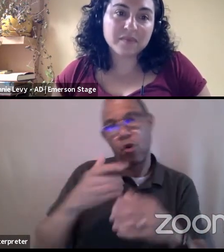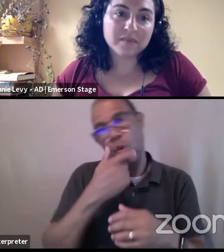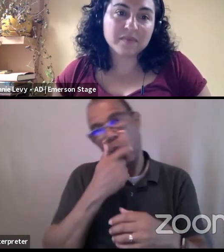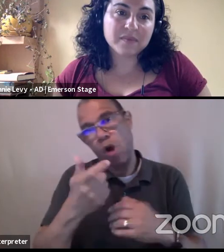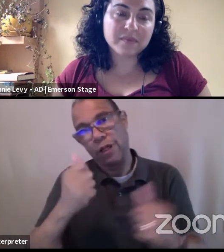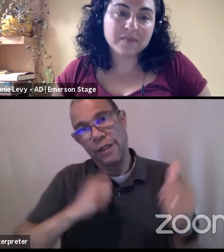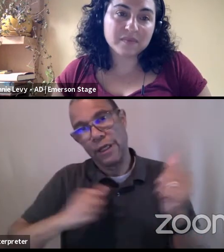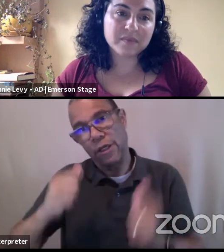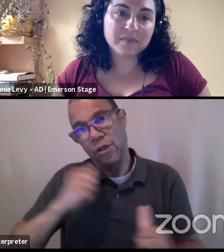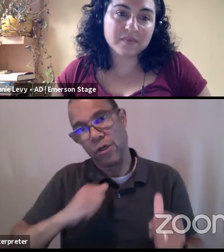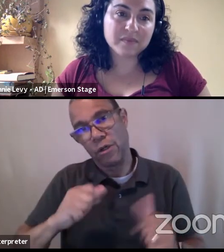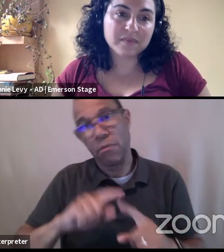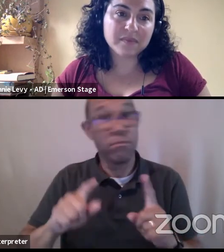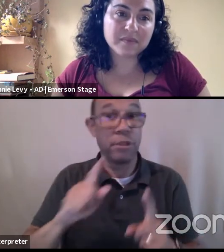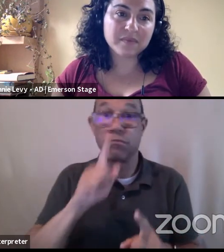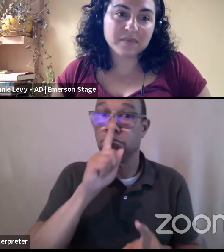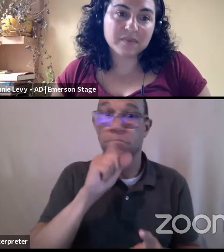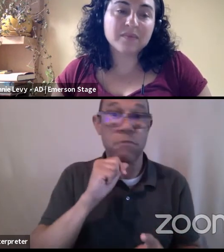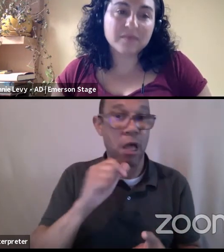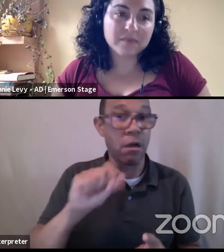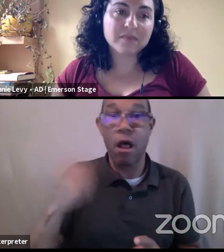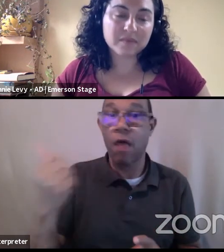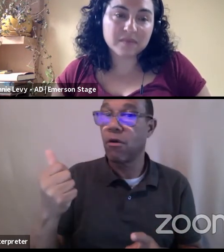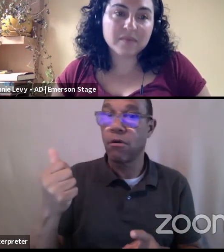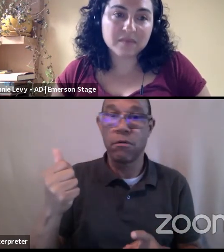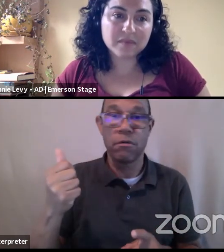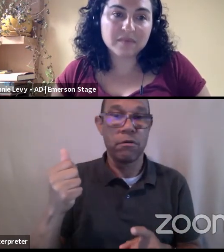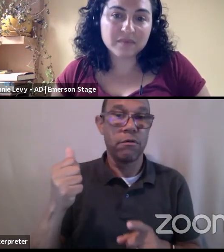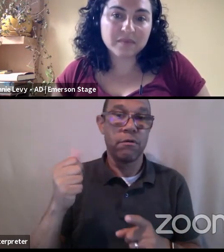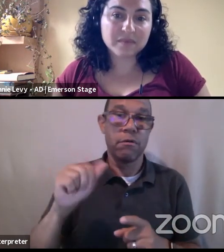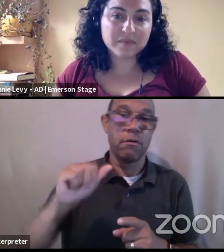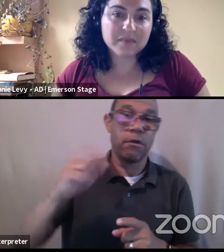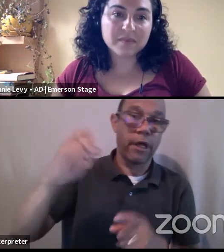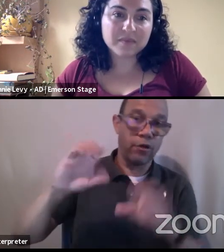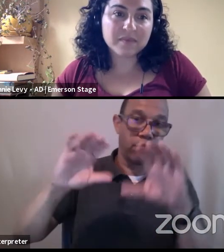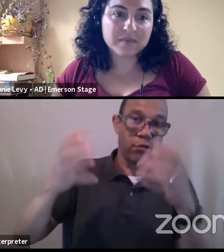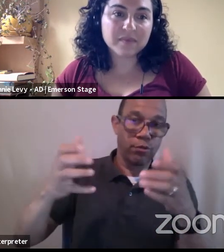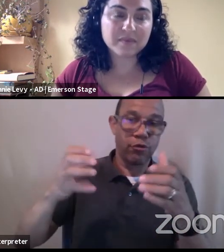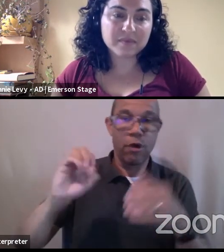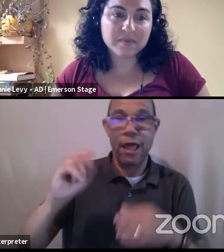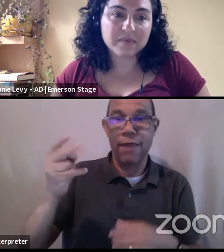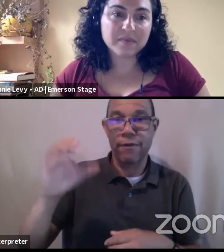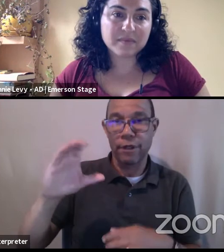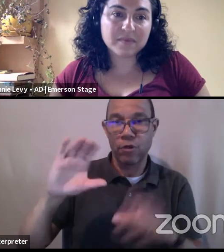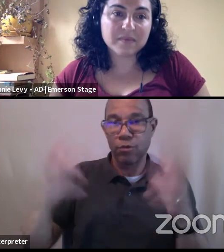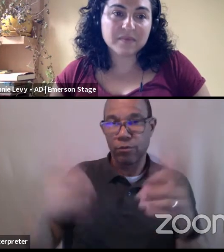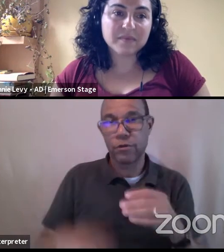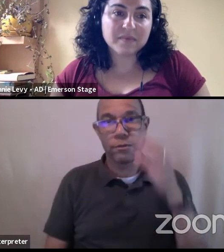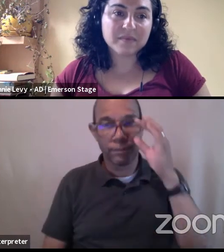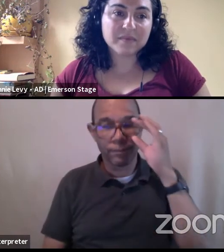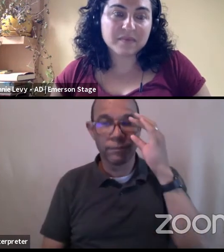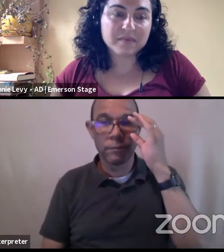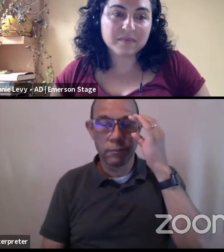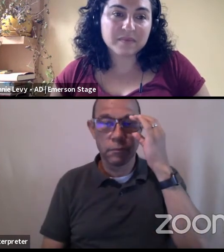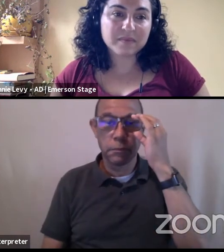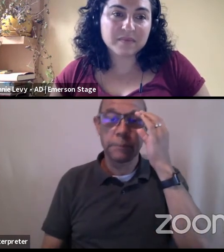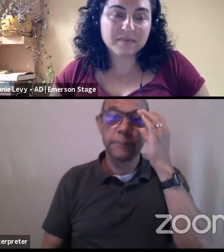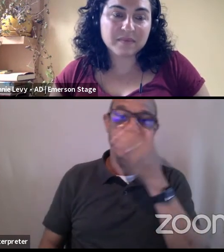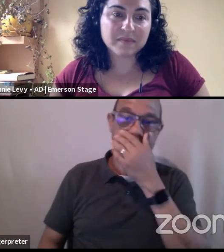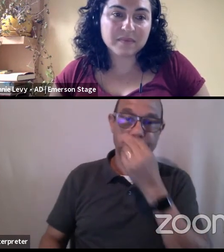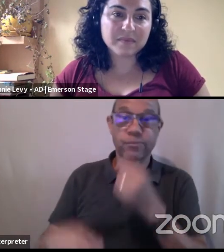not other age groups and other ethnic groups are watching theater. Online theater might be an